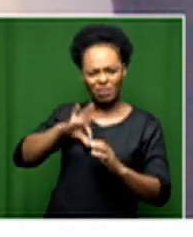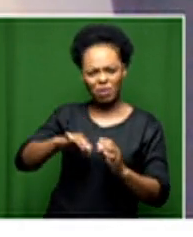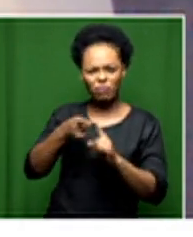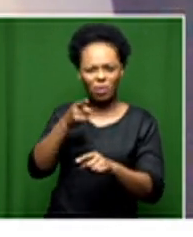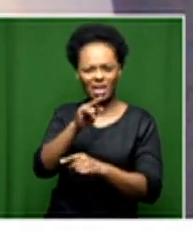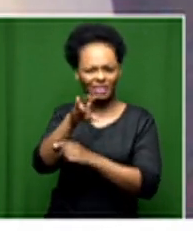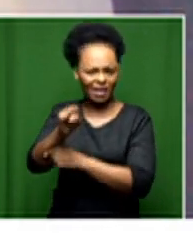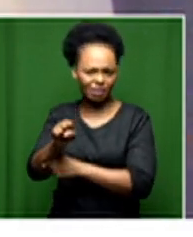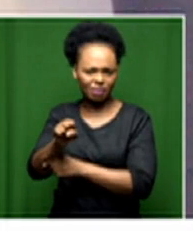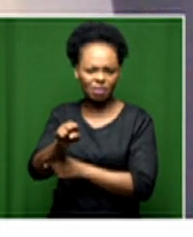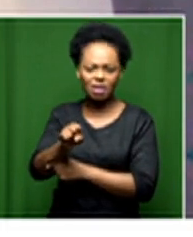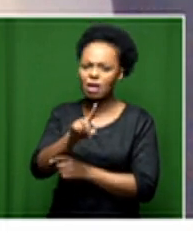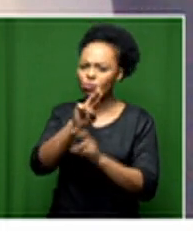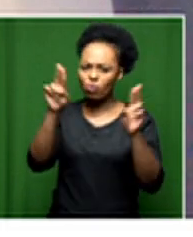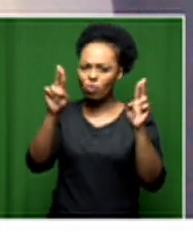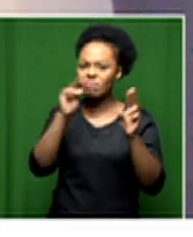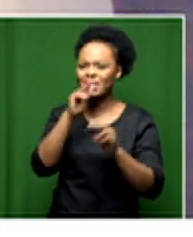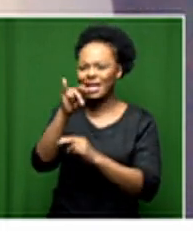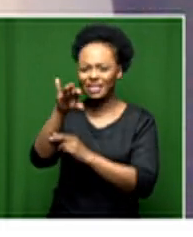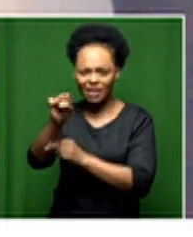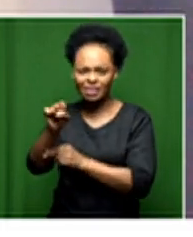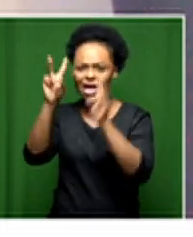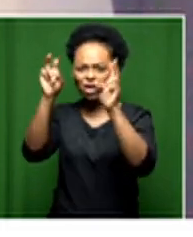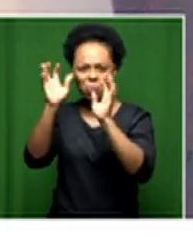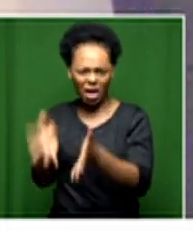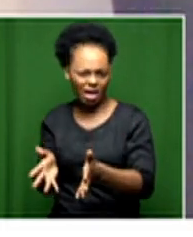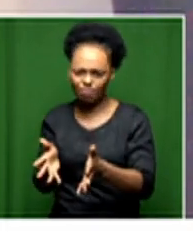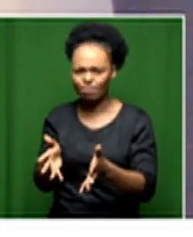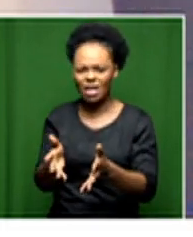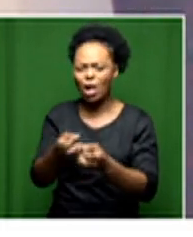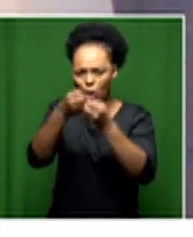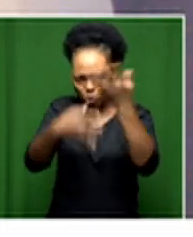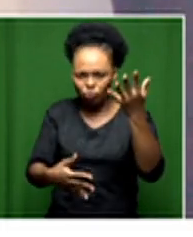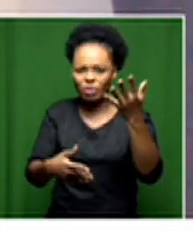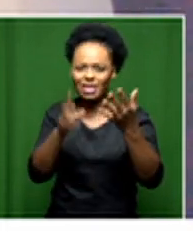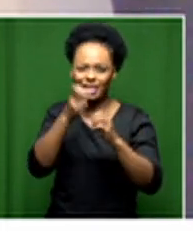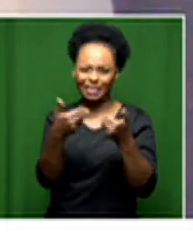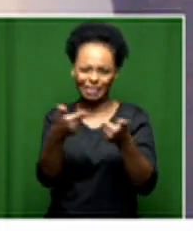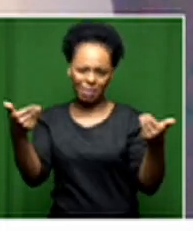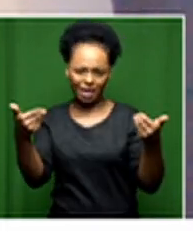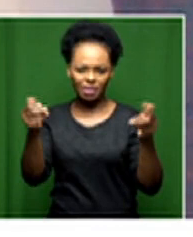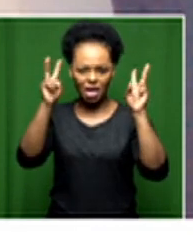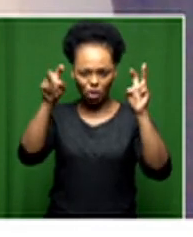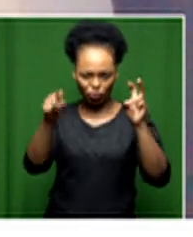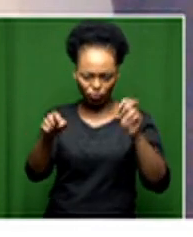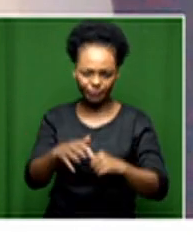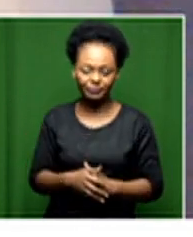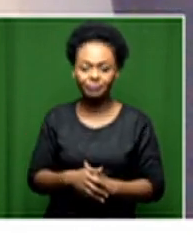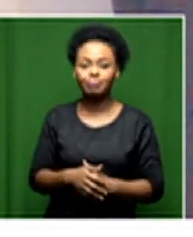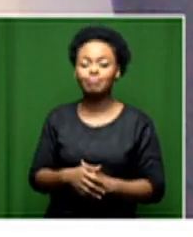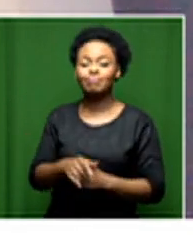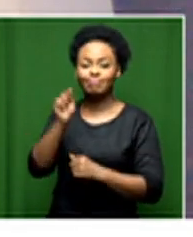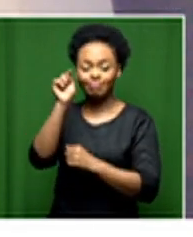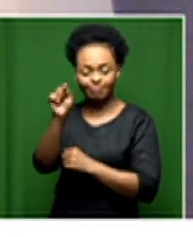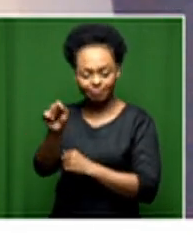that there are no NSFAS issues, but I think it's just important that we separate the issues that way. In as far